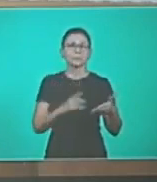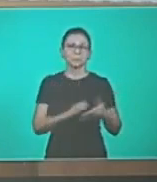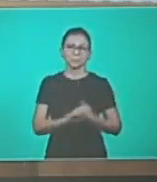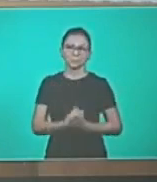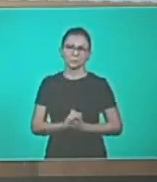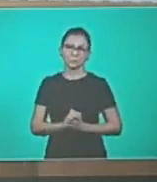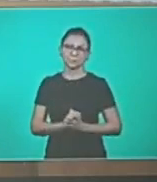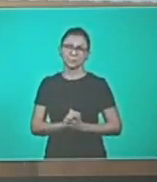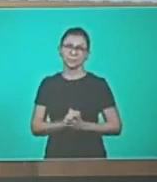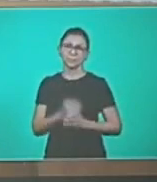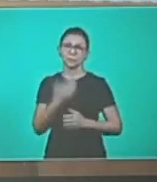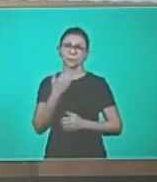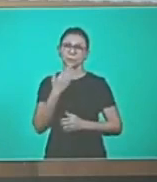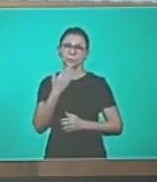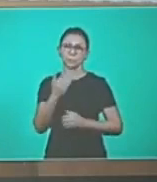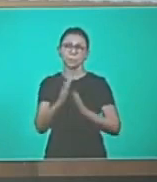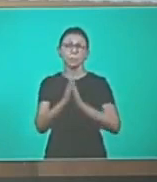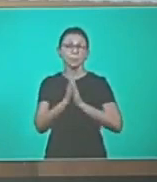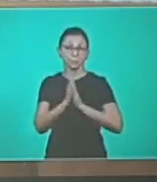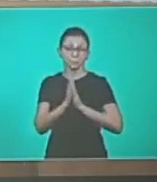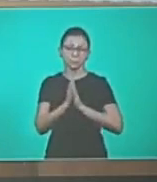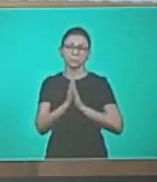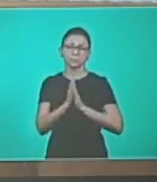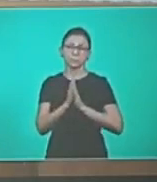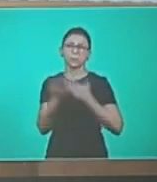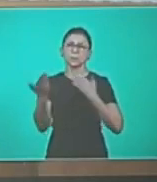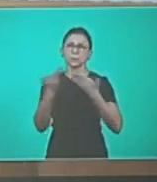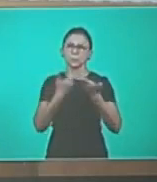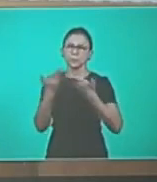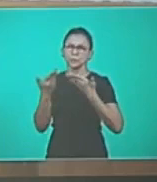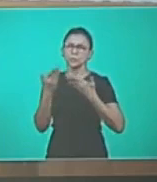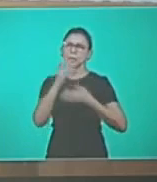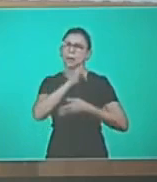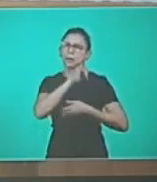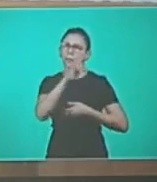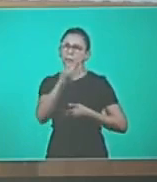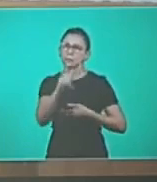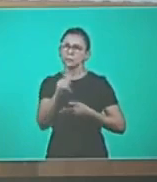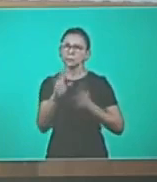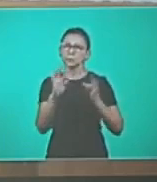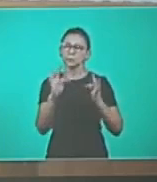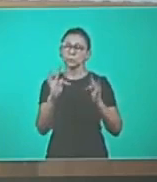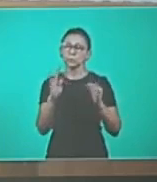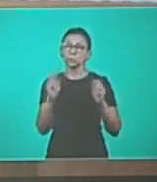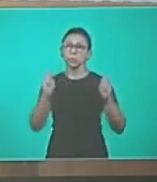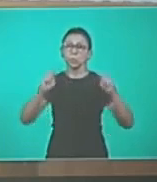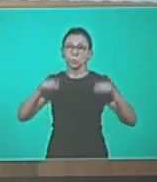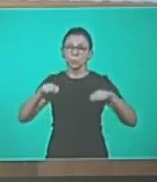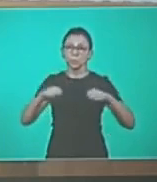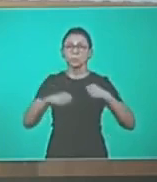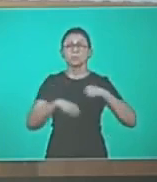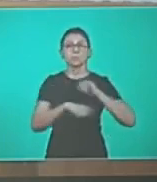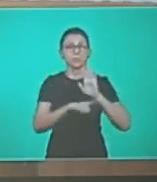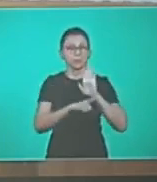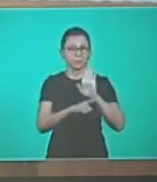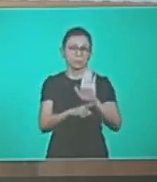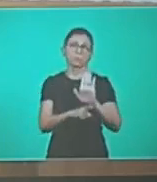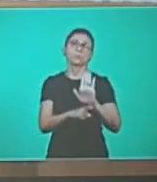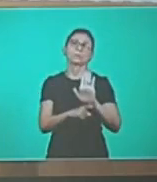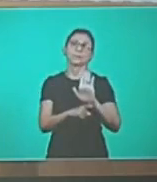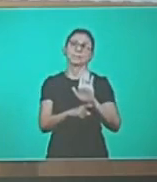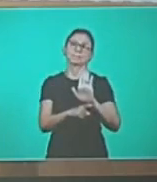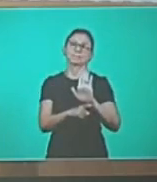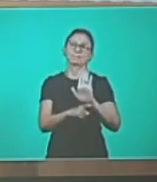number of churches, but you can email us and you can mention any need. So whatever